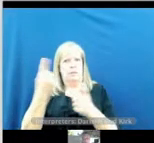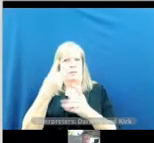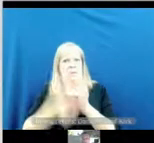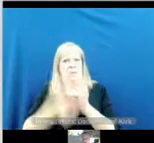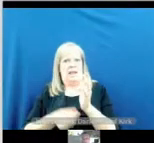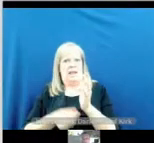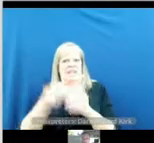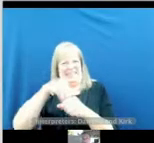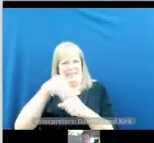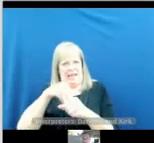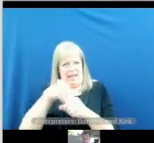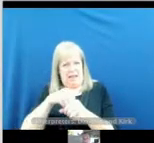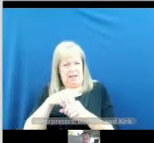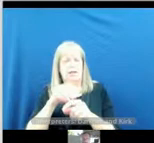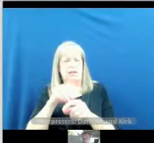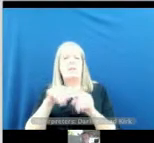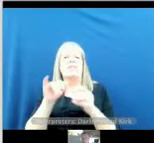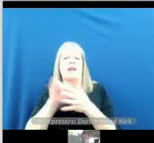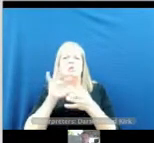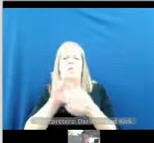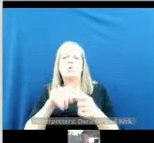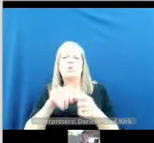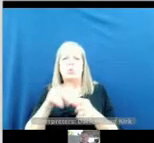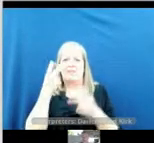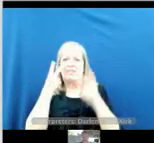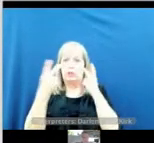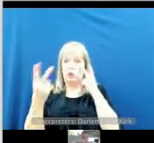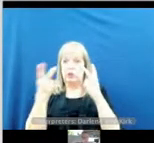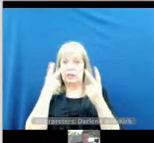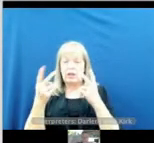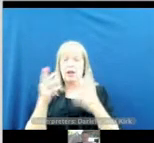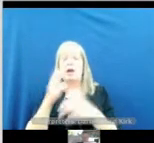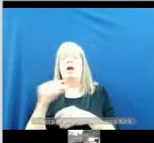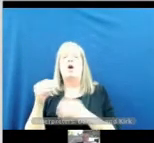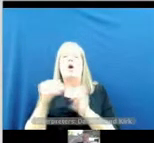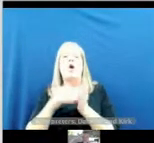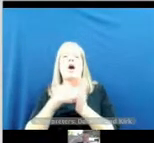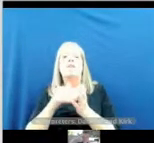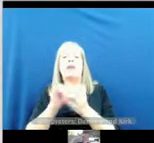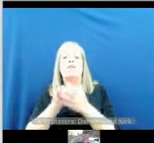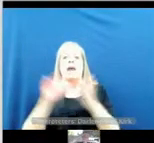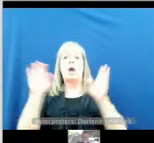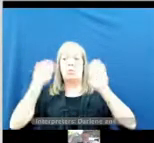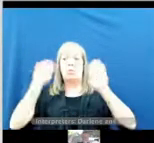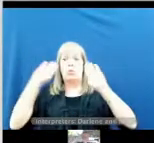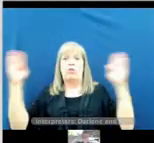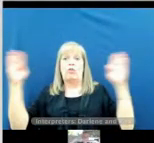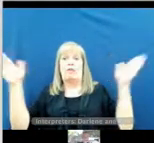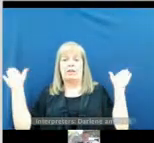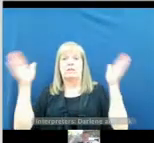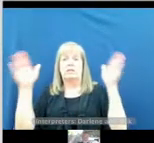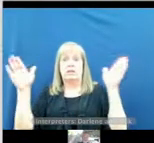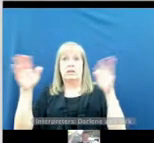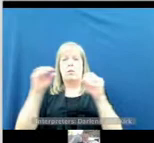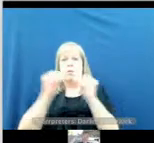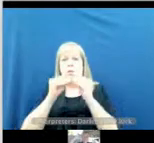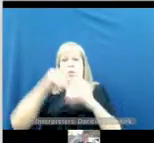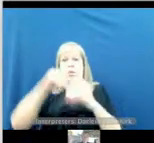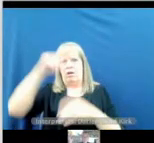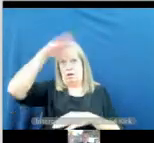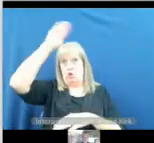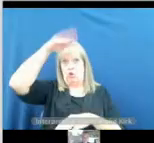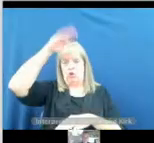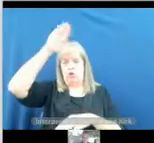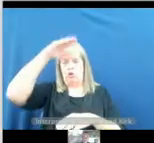But that relates to the vision piece, and oftentimes the peripheral fields are affected, the upper peripheral fields, not